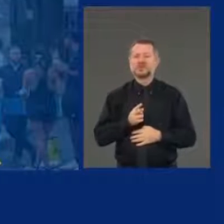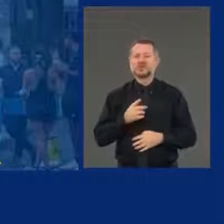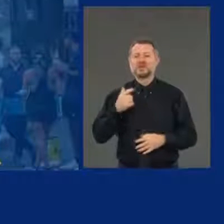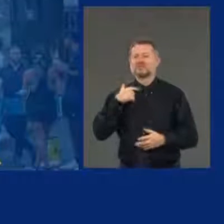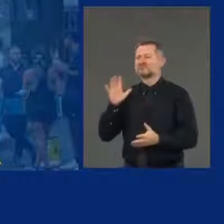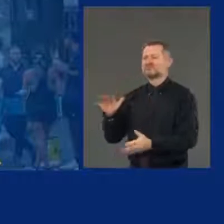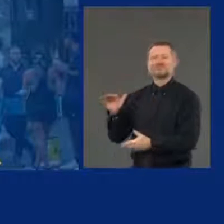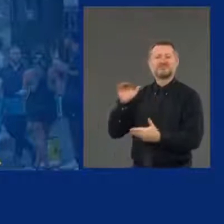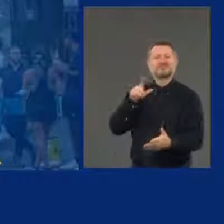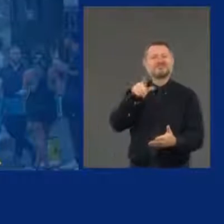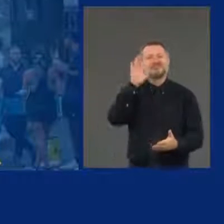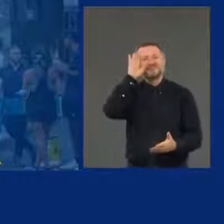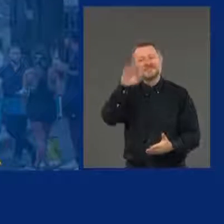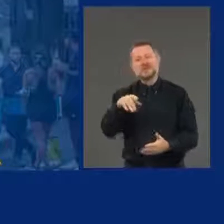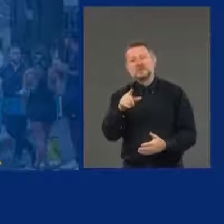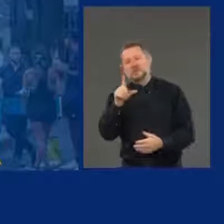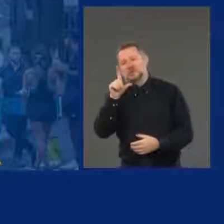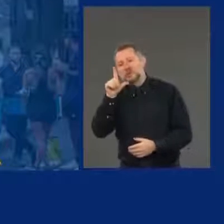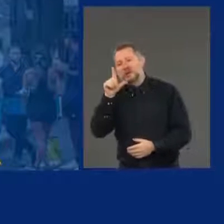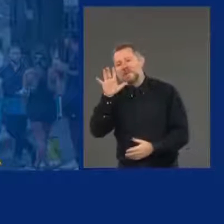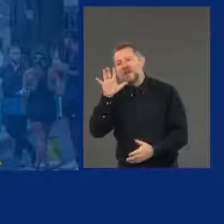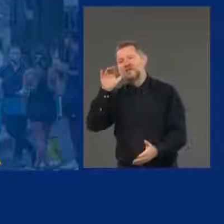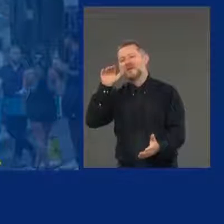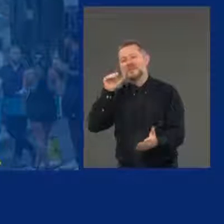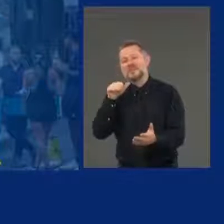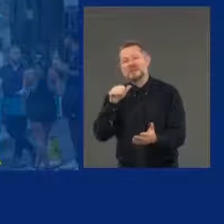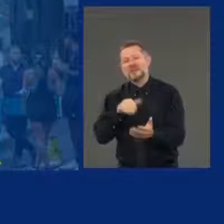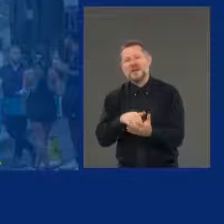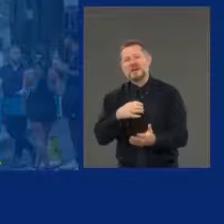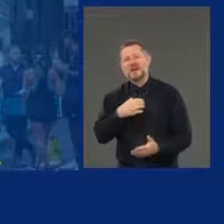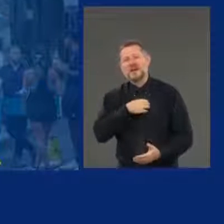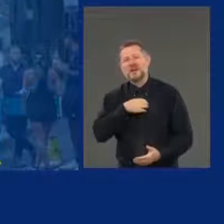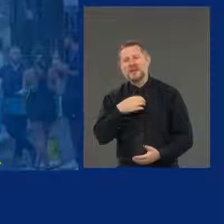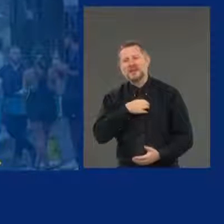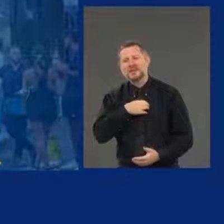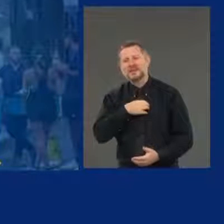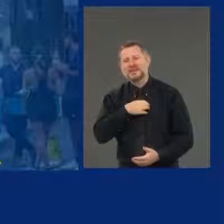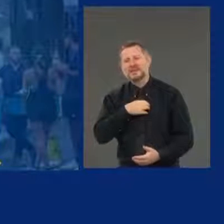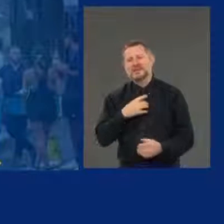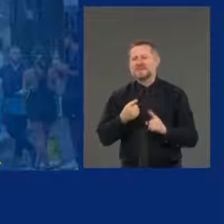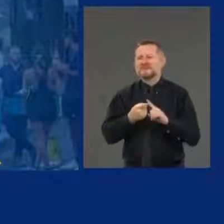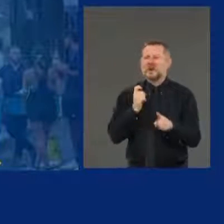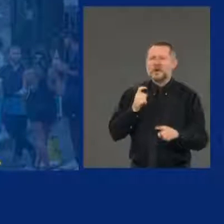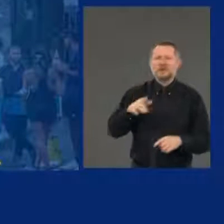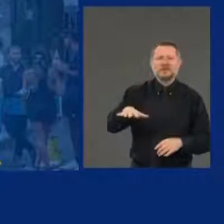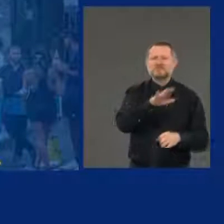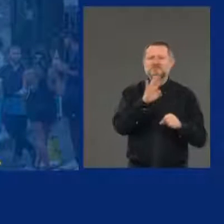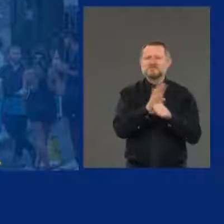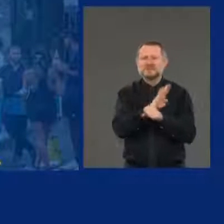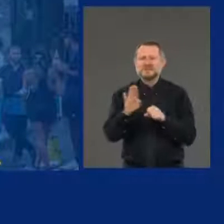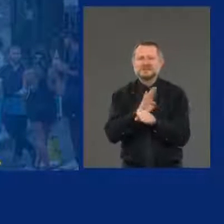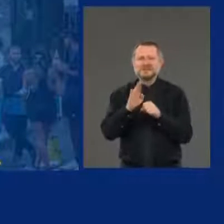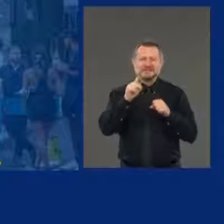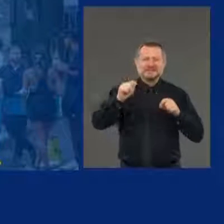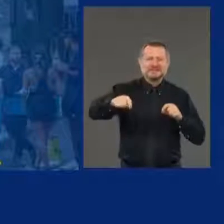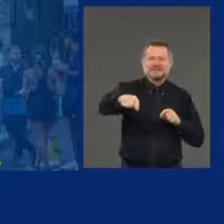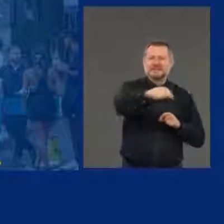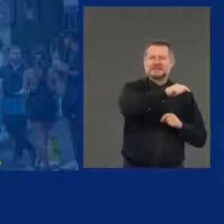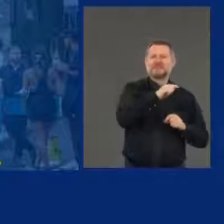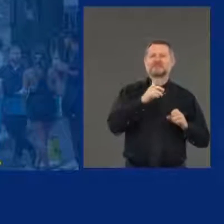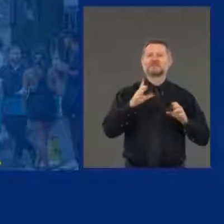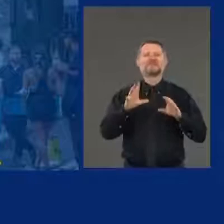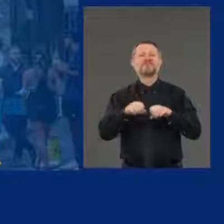25,000 complaints to the state of businesses that are in